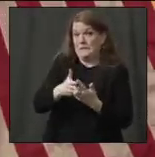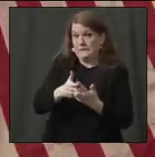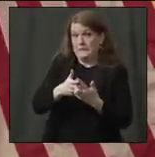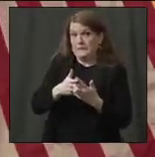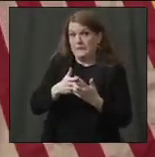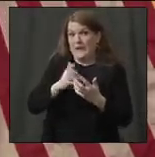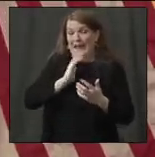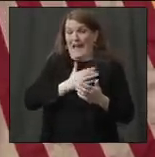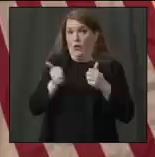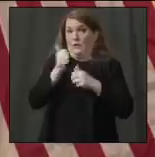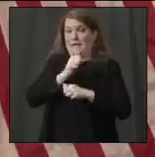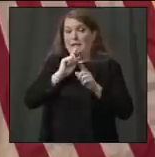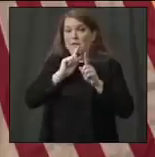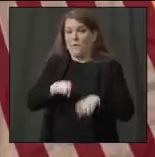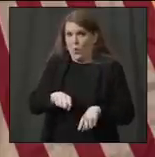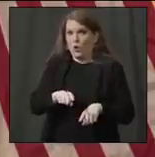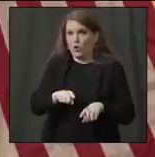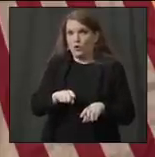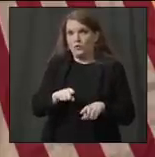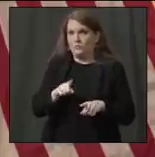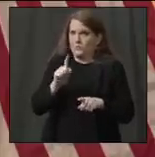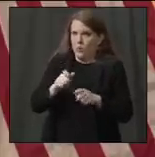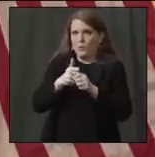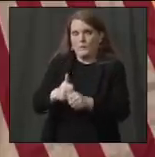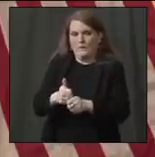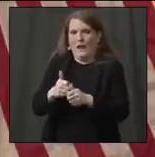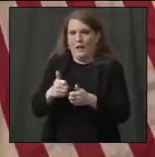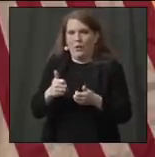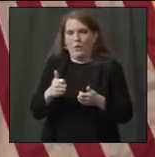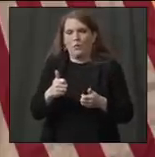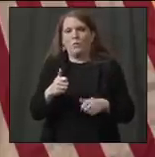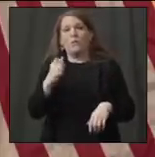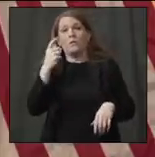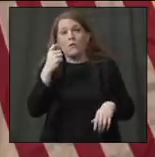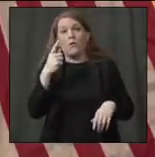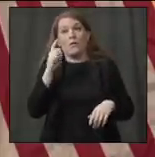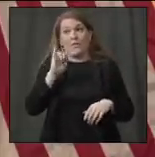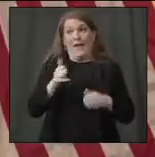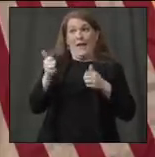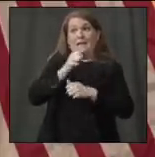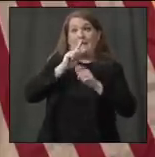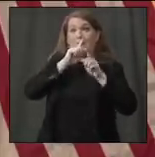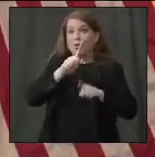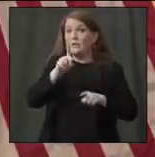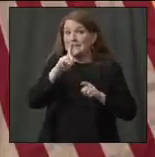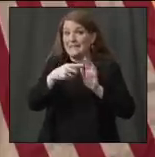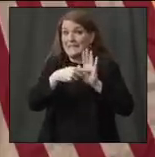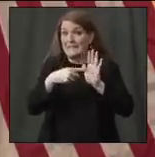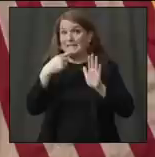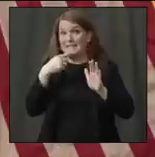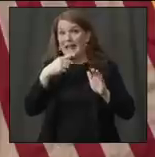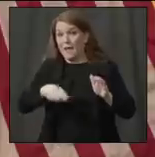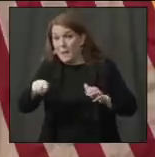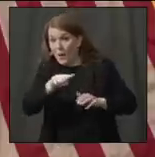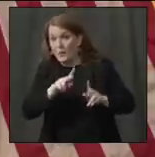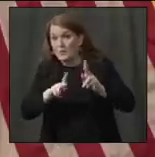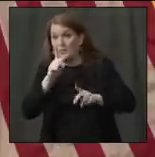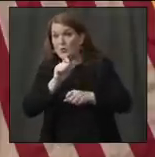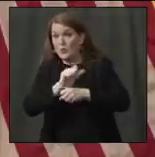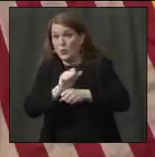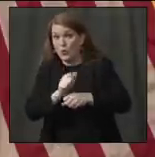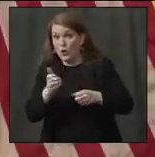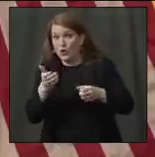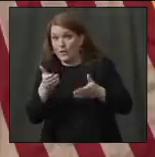ensure that those individuals, those employees would be paid during this epidemic, especially since the state has